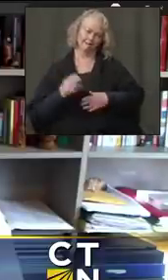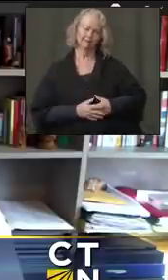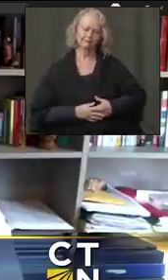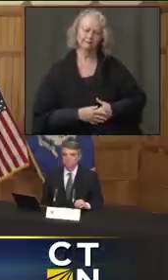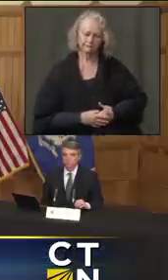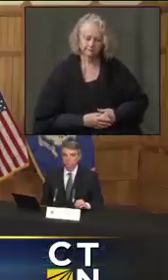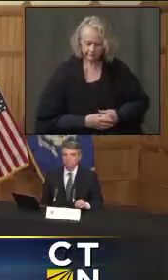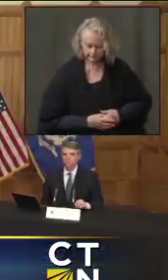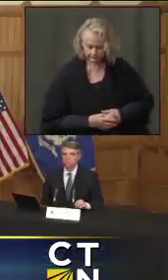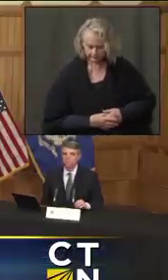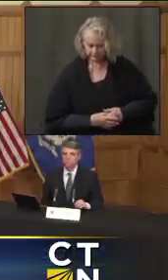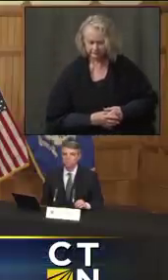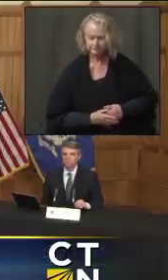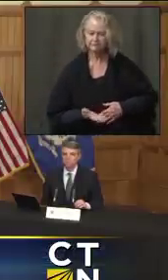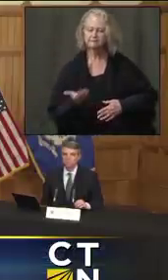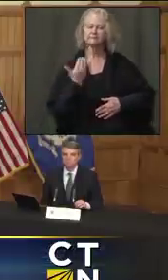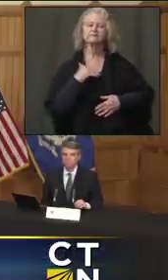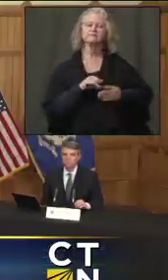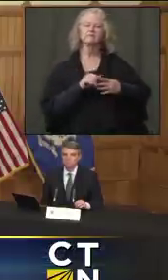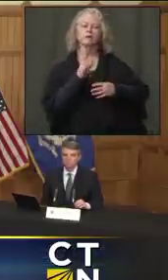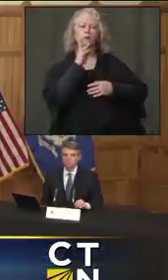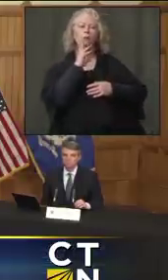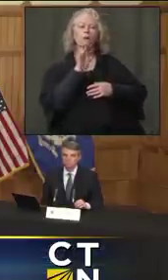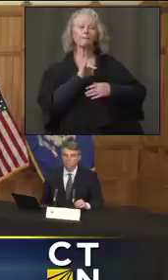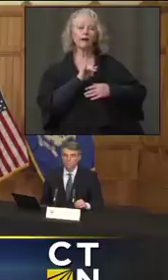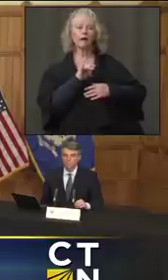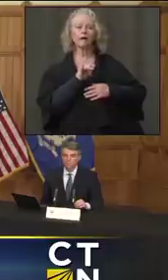Move along next to the Waterbury Republican American.